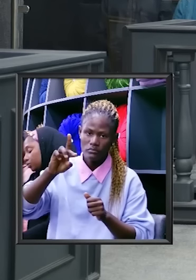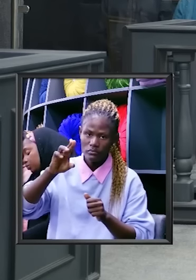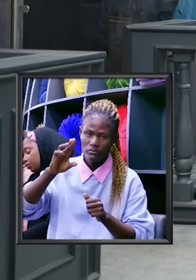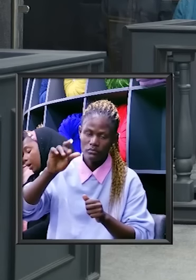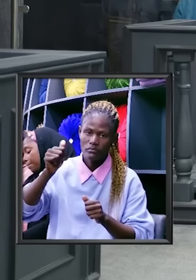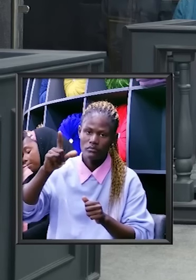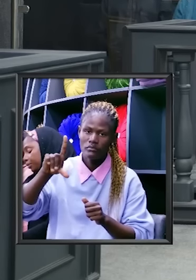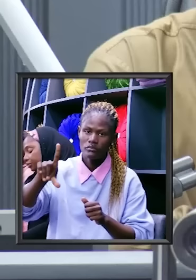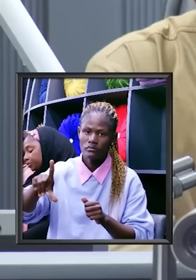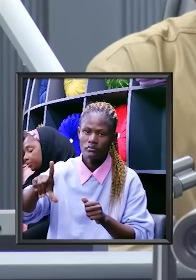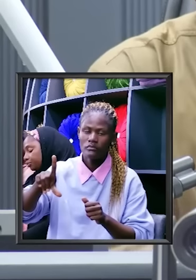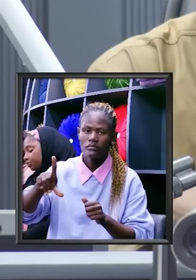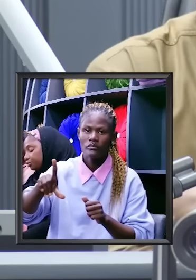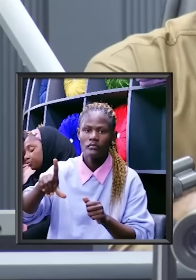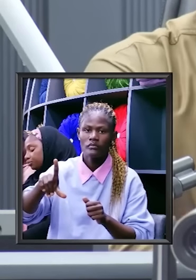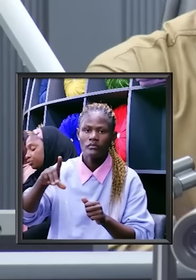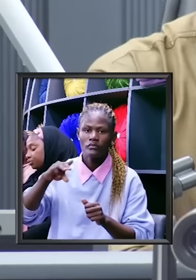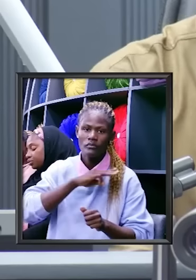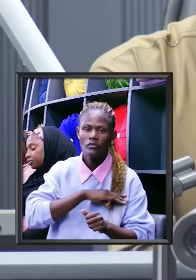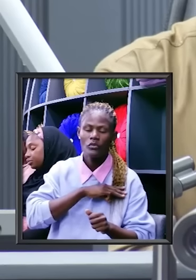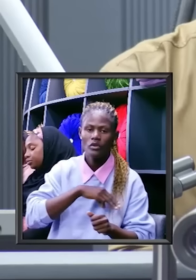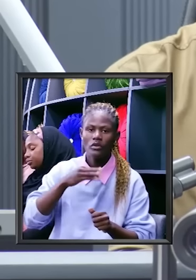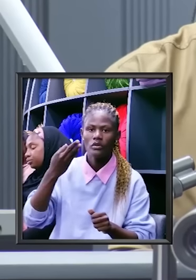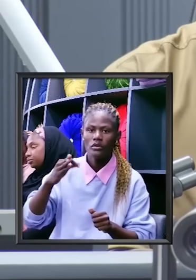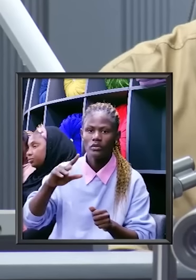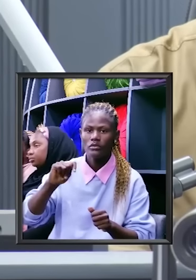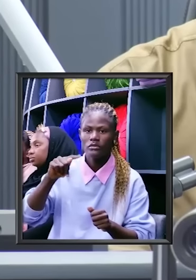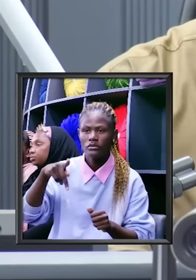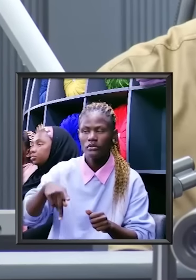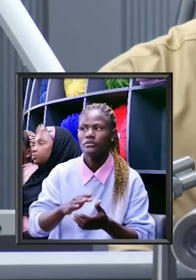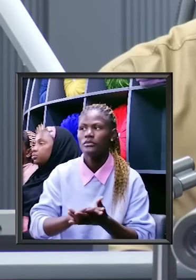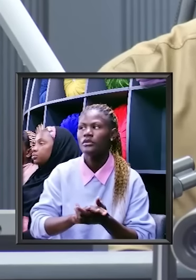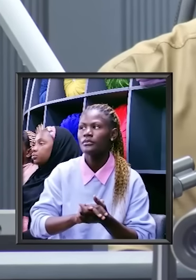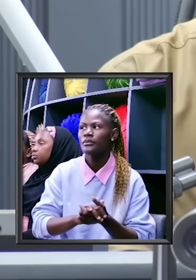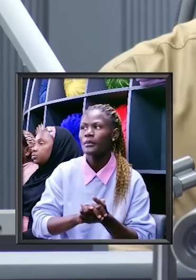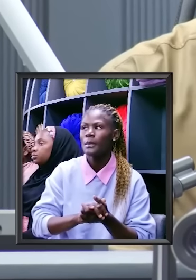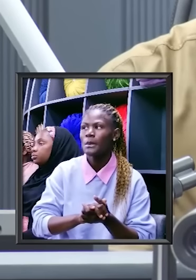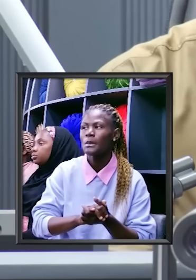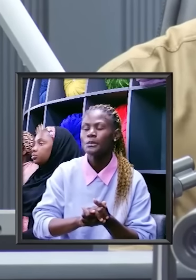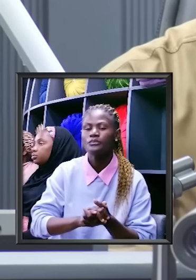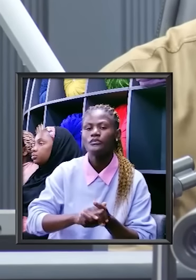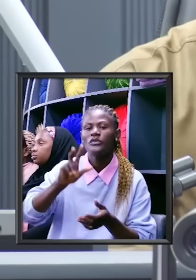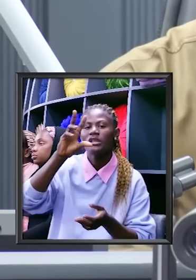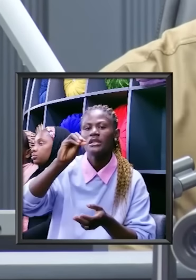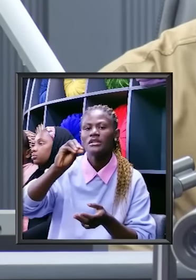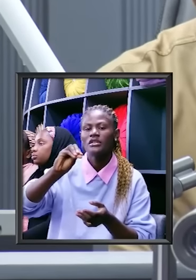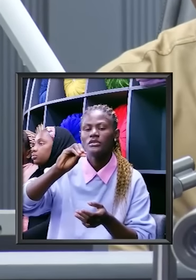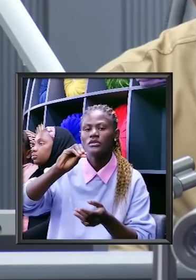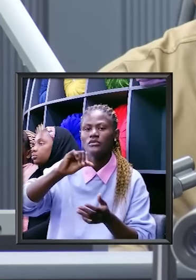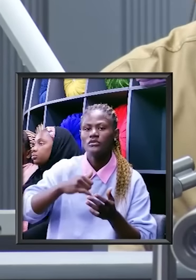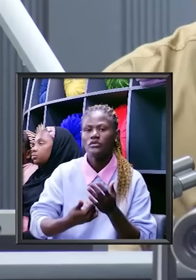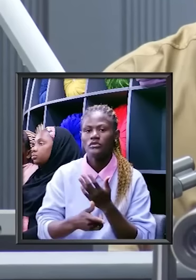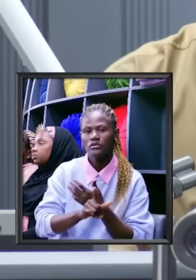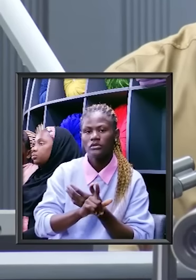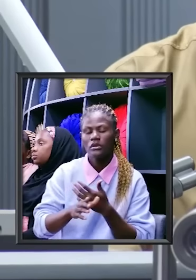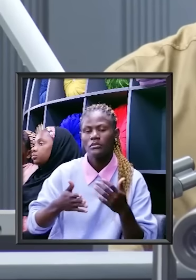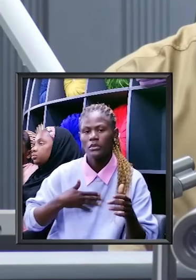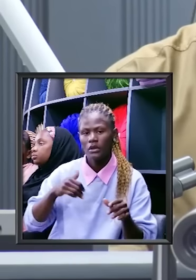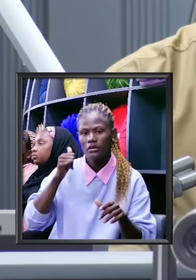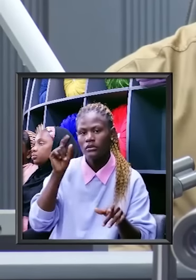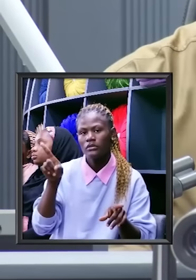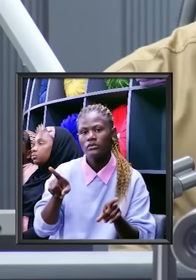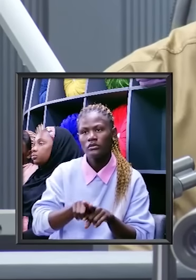Okay. I bank with the GT Bank in the central area. Hmm. On the 30th of July, my daughter